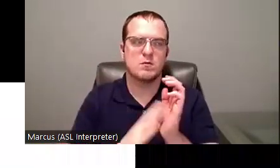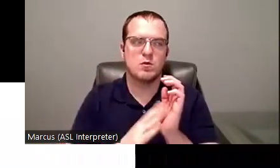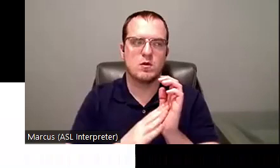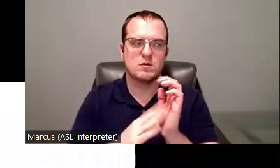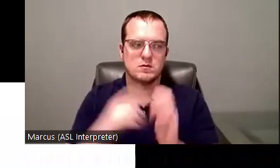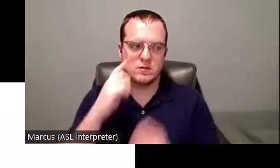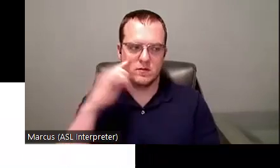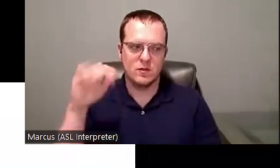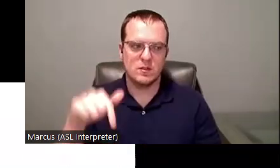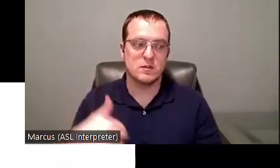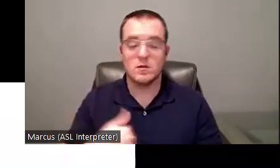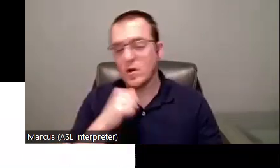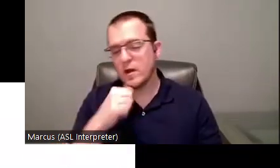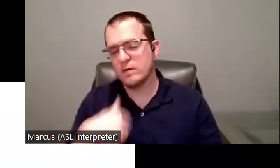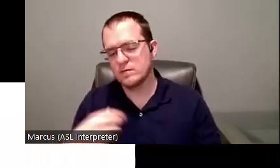Zoom.